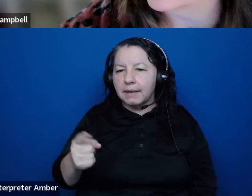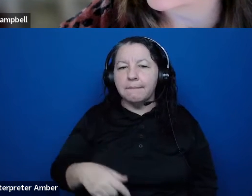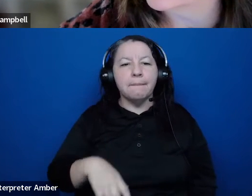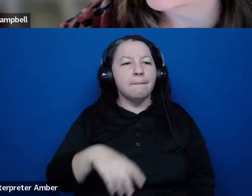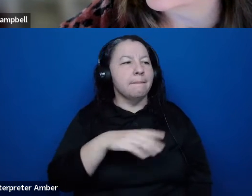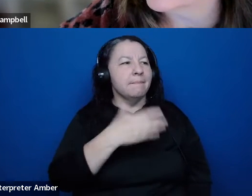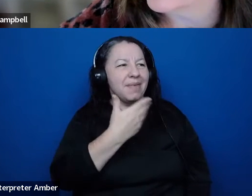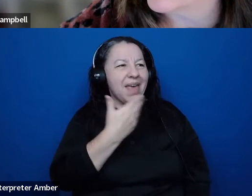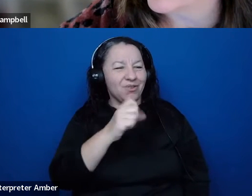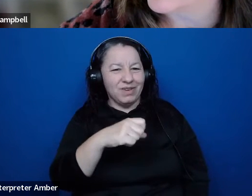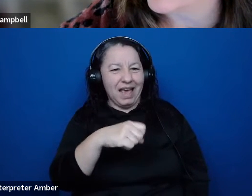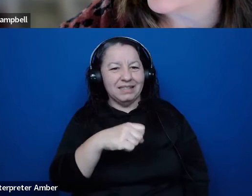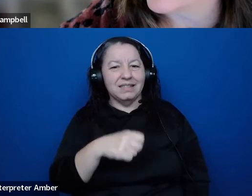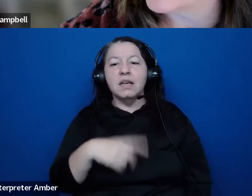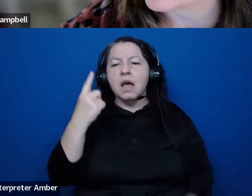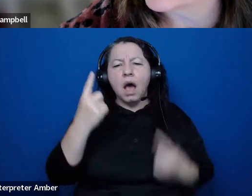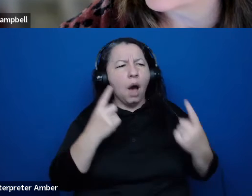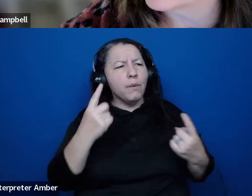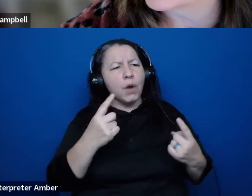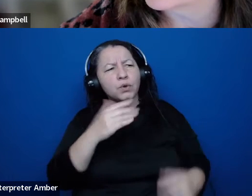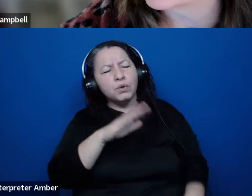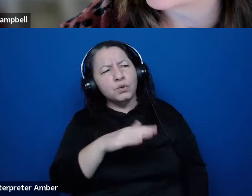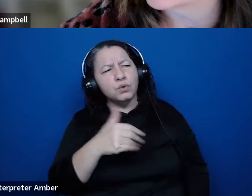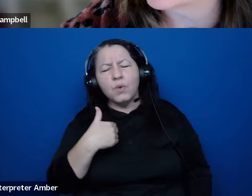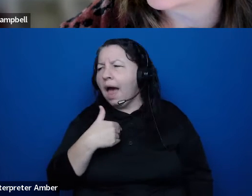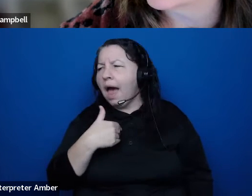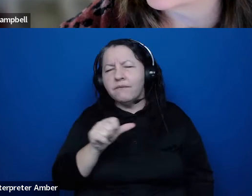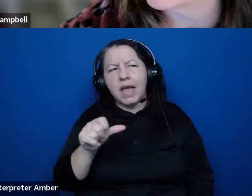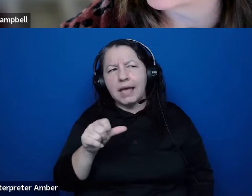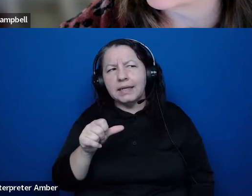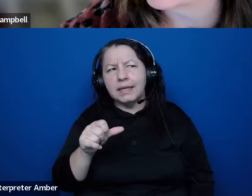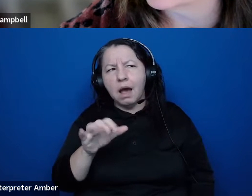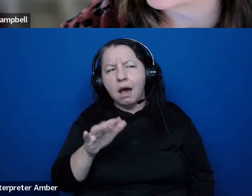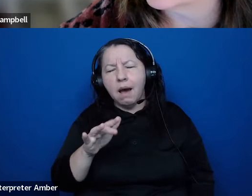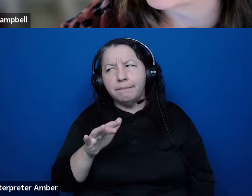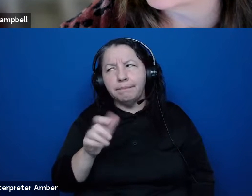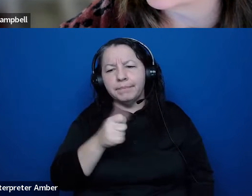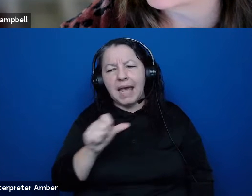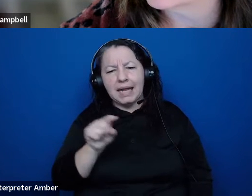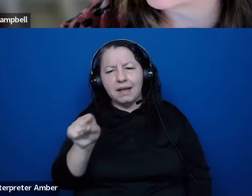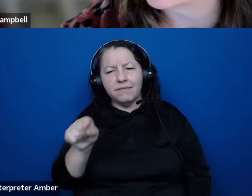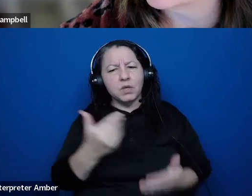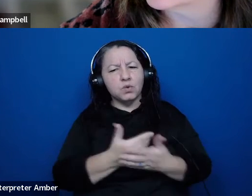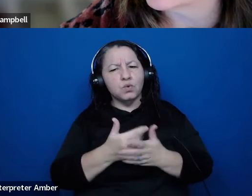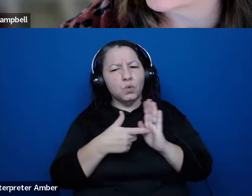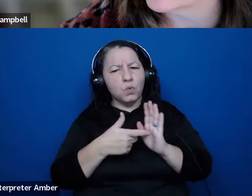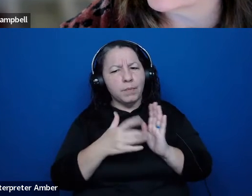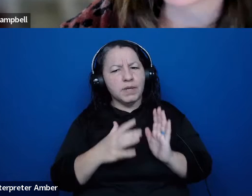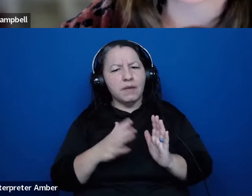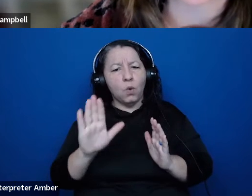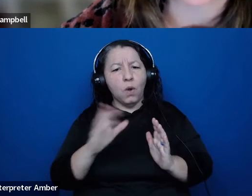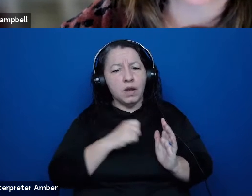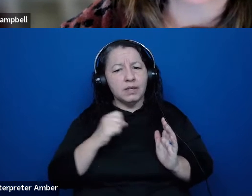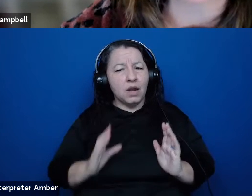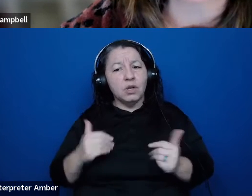I do. I wondered if you have any of these new representatives or senators have a